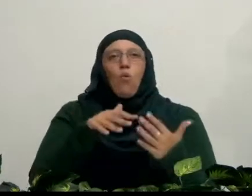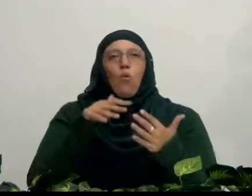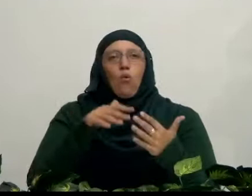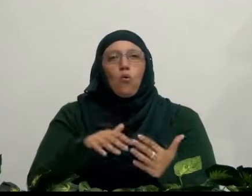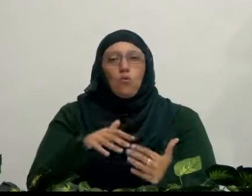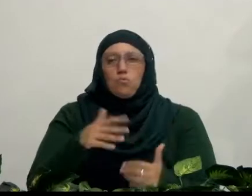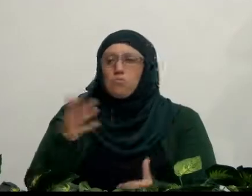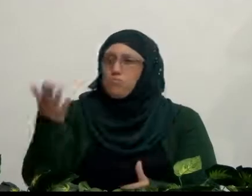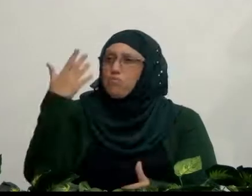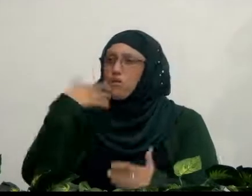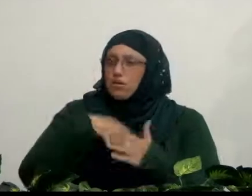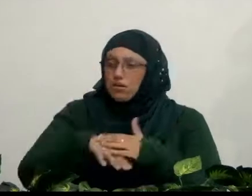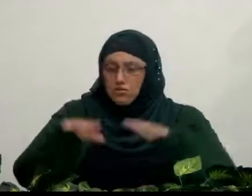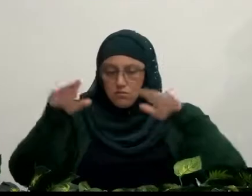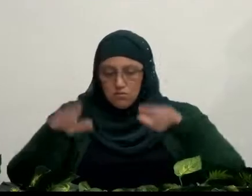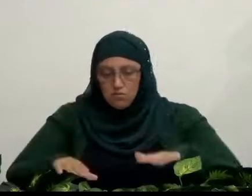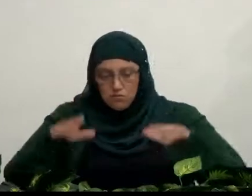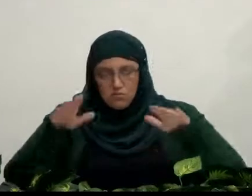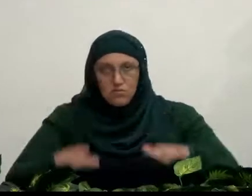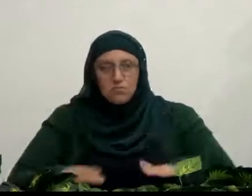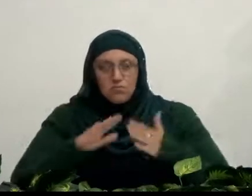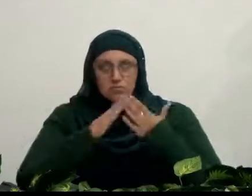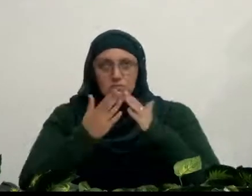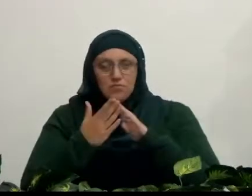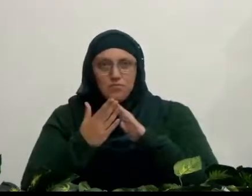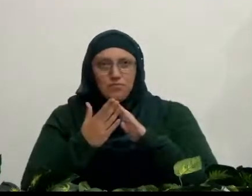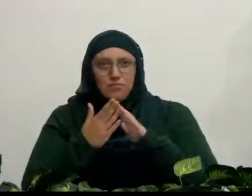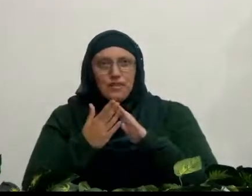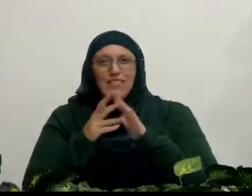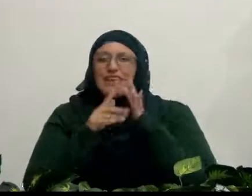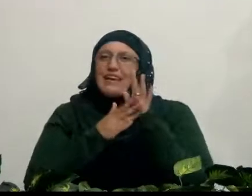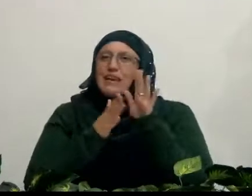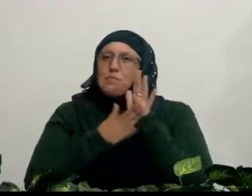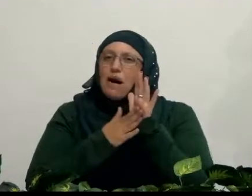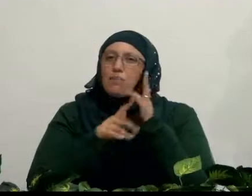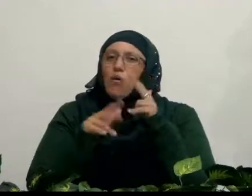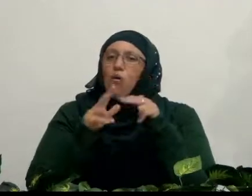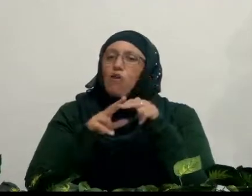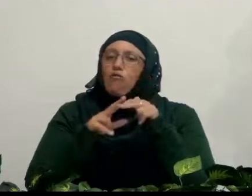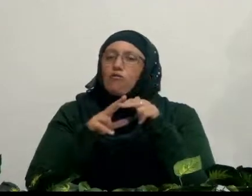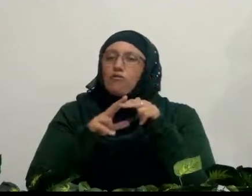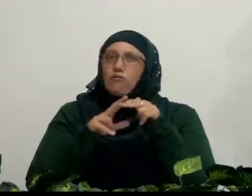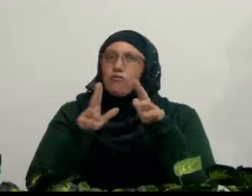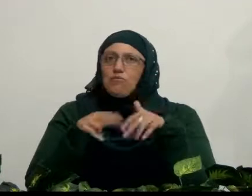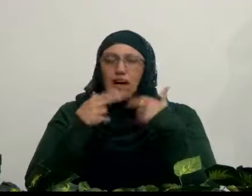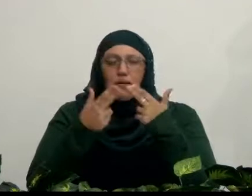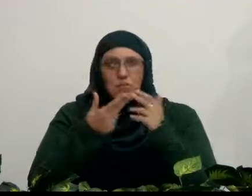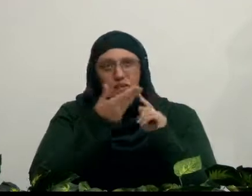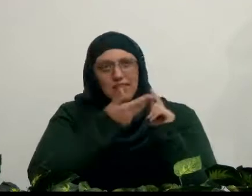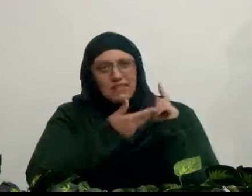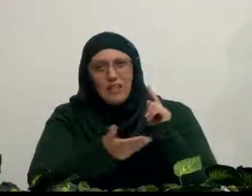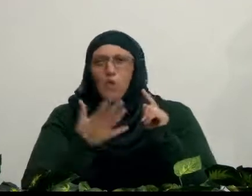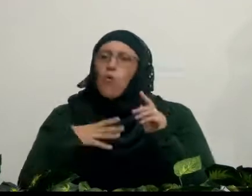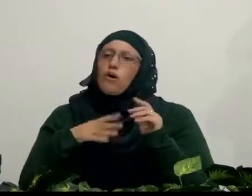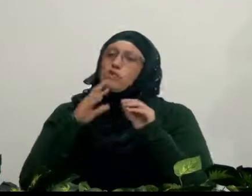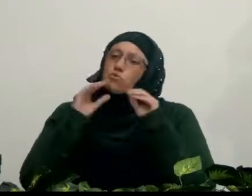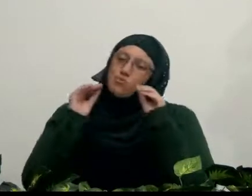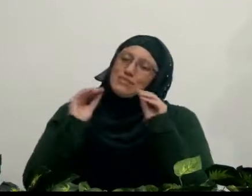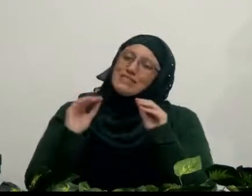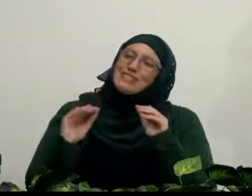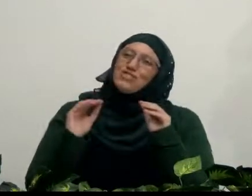community. Imams of Ahlul Bayt al-Musalam, because they wanted to teach practically. This is a very strong